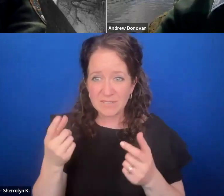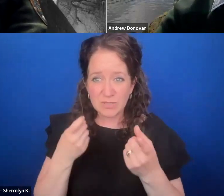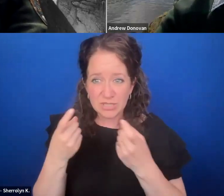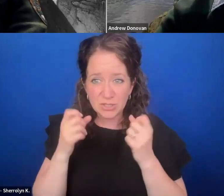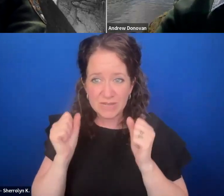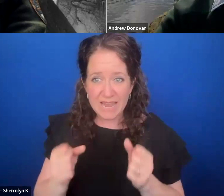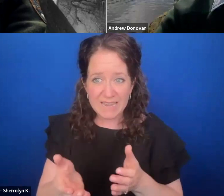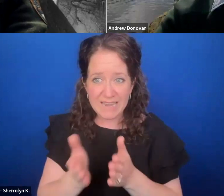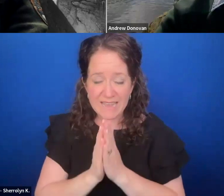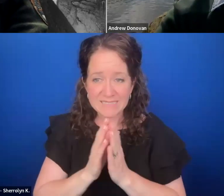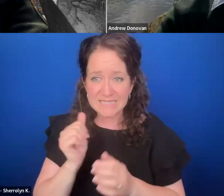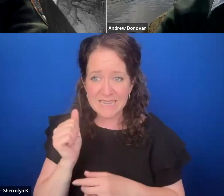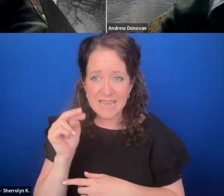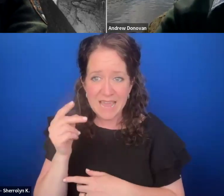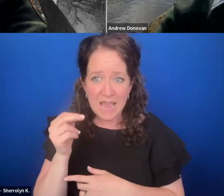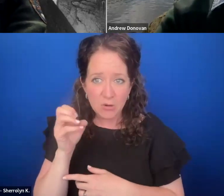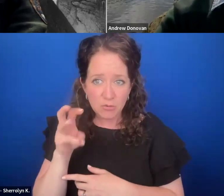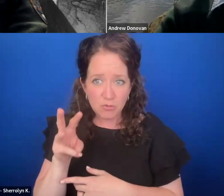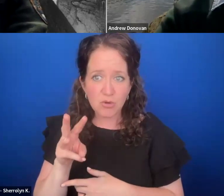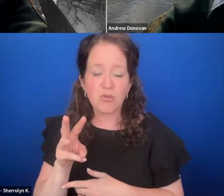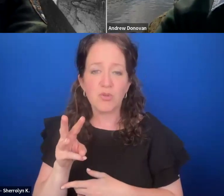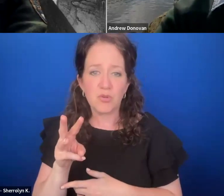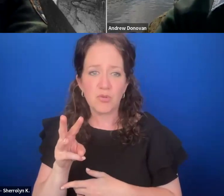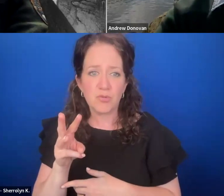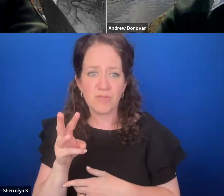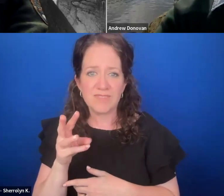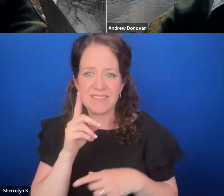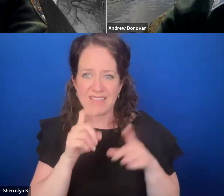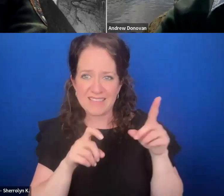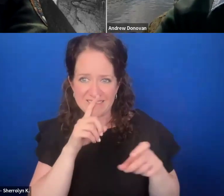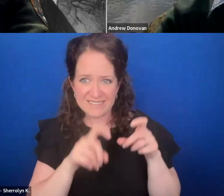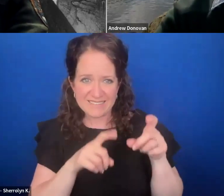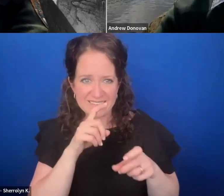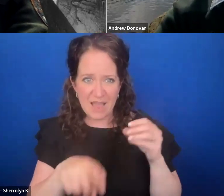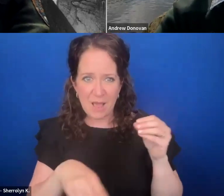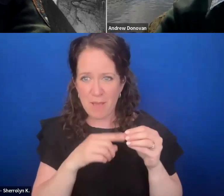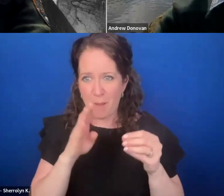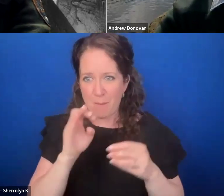ask Andrew. He got grilled on all things bog tonight